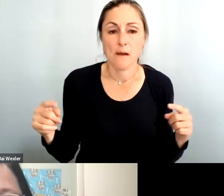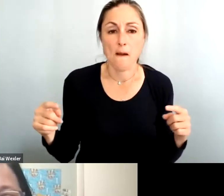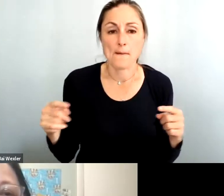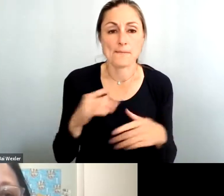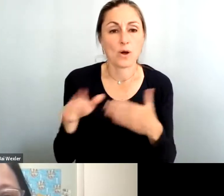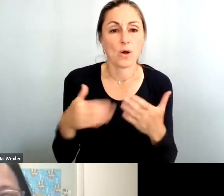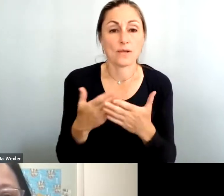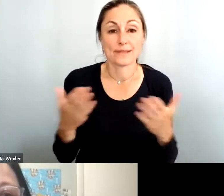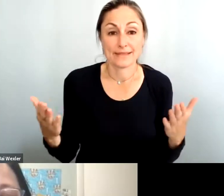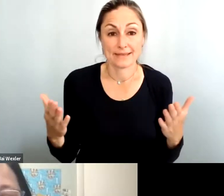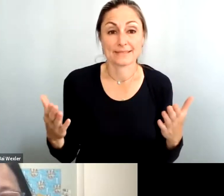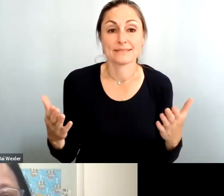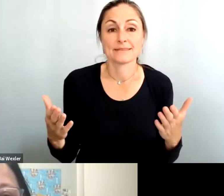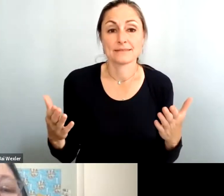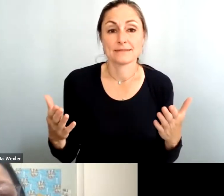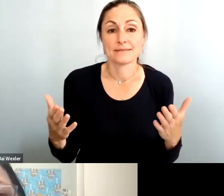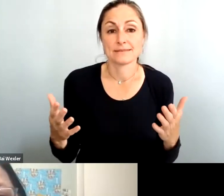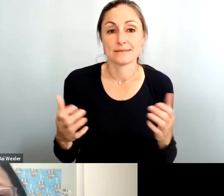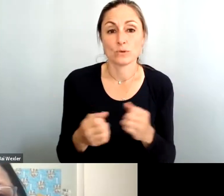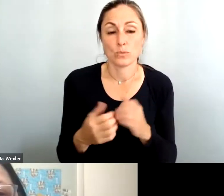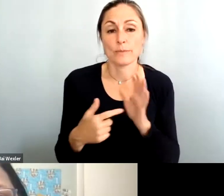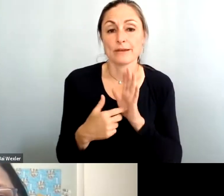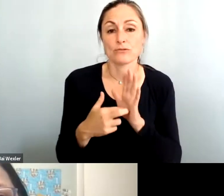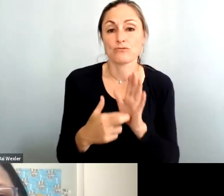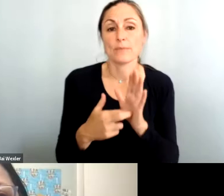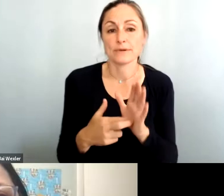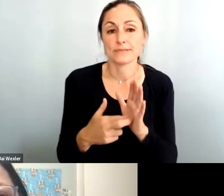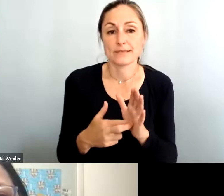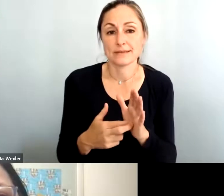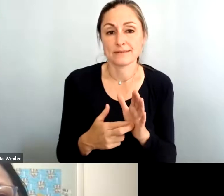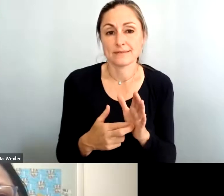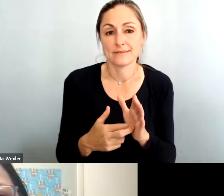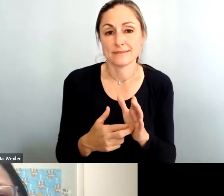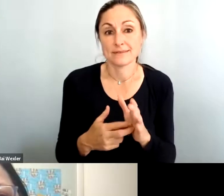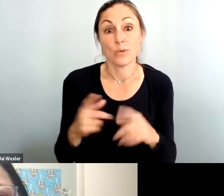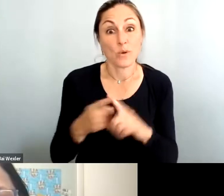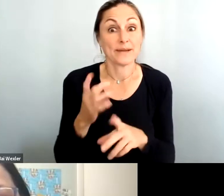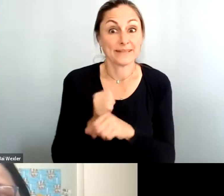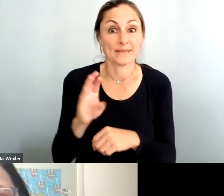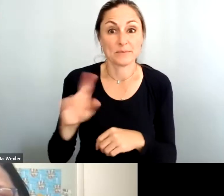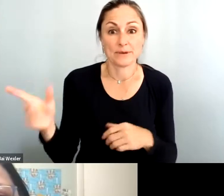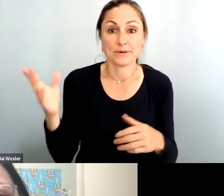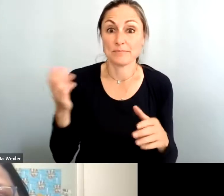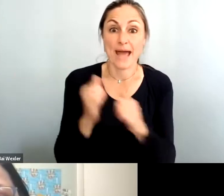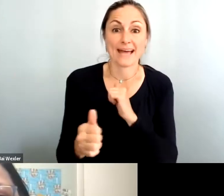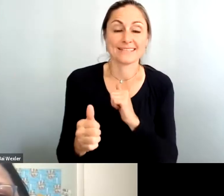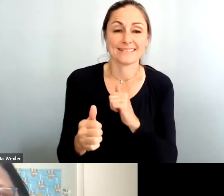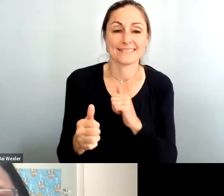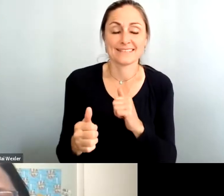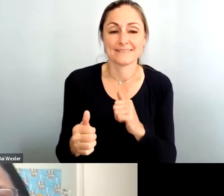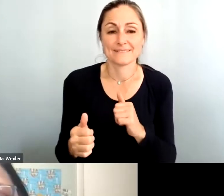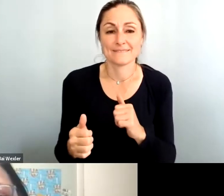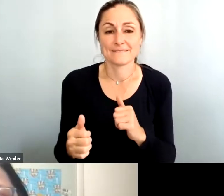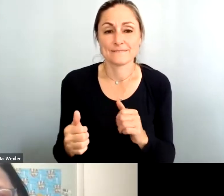things are going to come into play, but only down the line when we actually get the bill passed. So, but at the same time, whilst